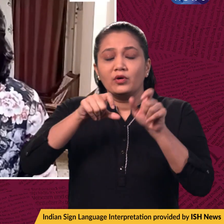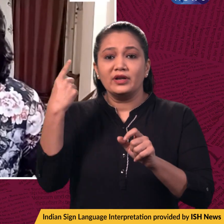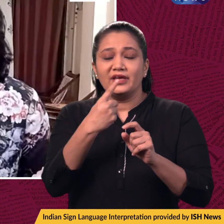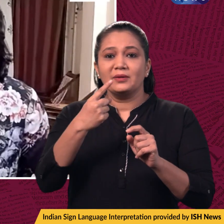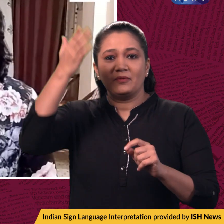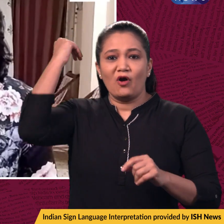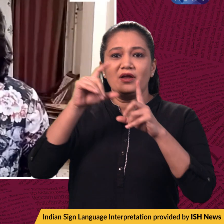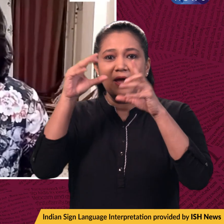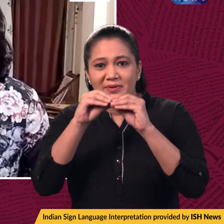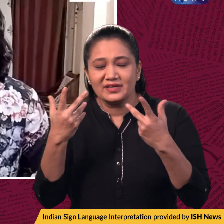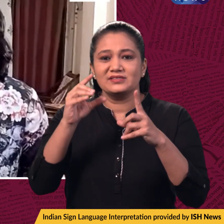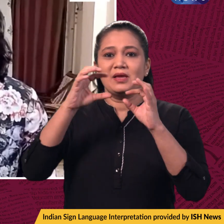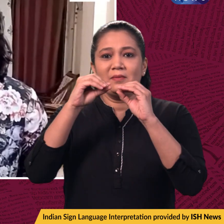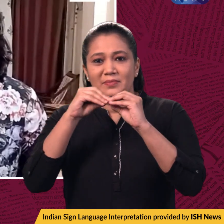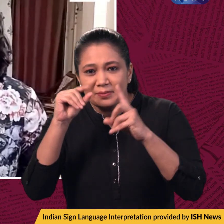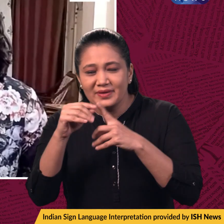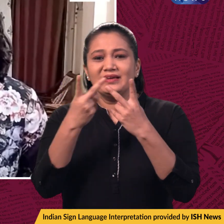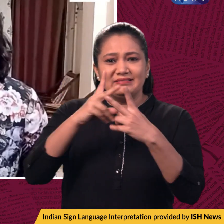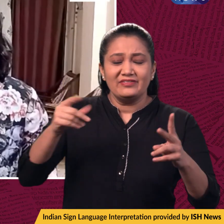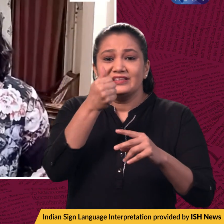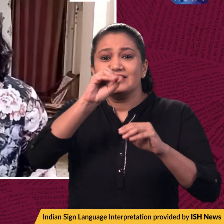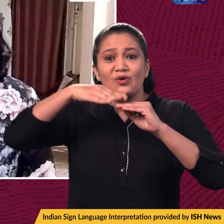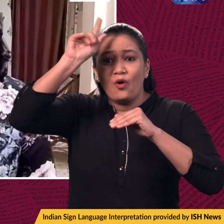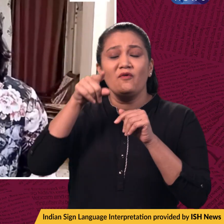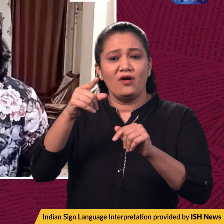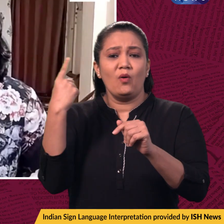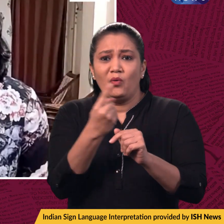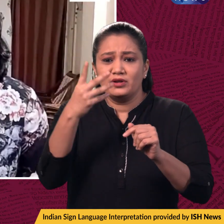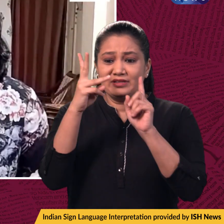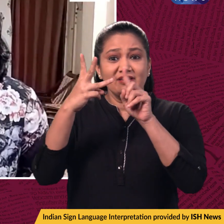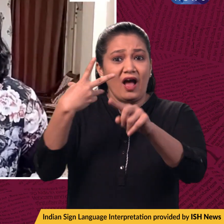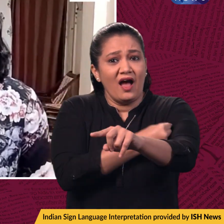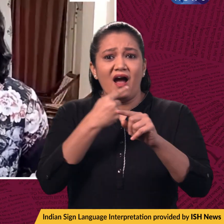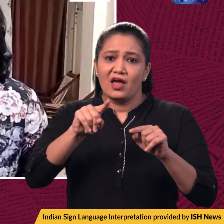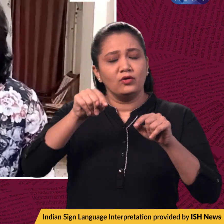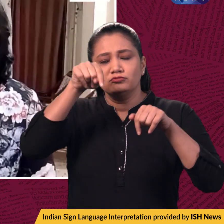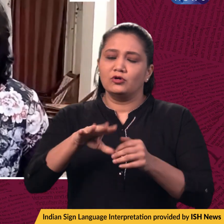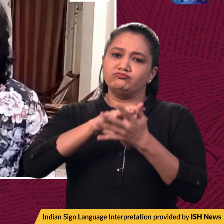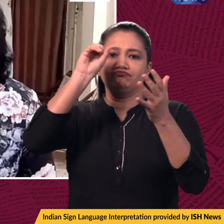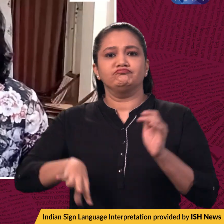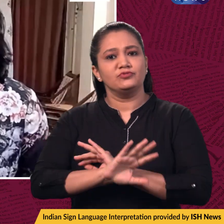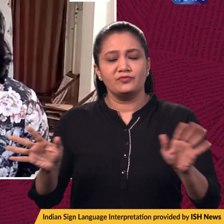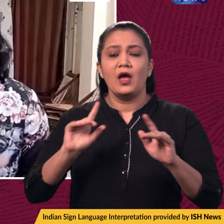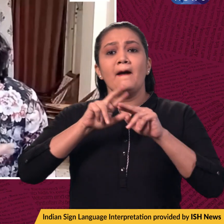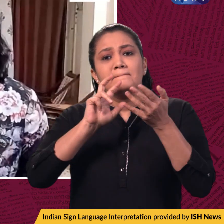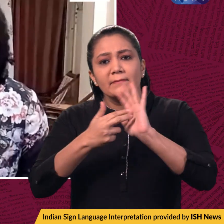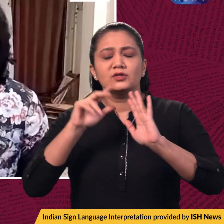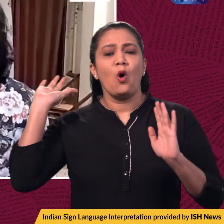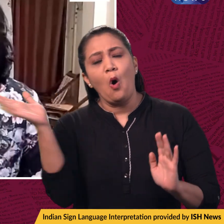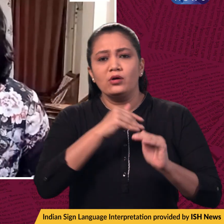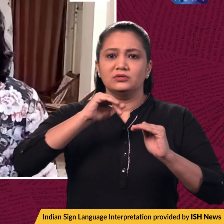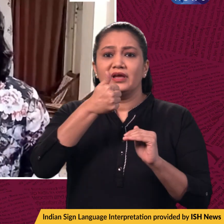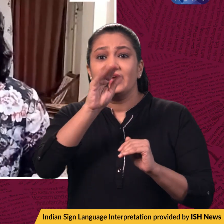with comorbidities above the age of 60 could get a booster dose has also now been removed, which means that